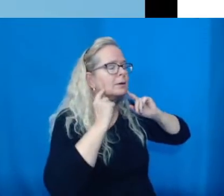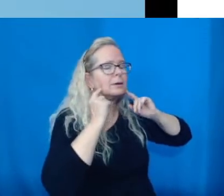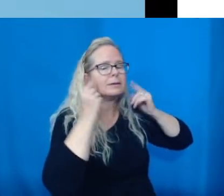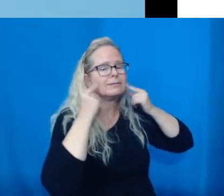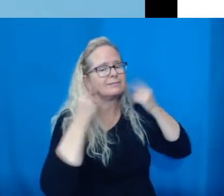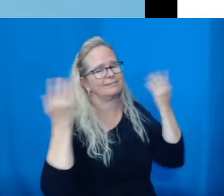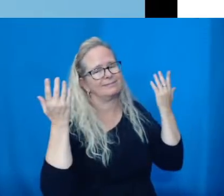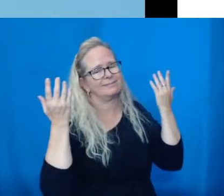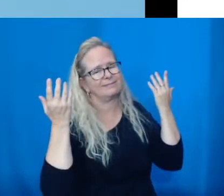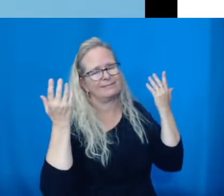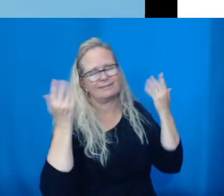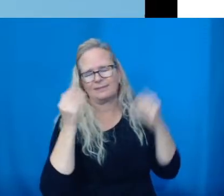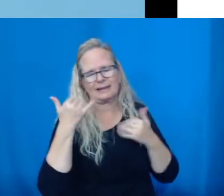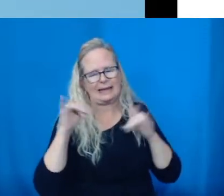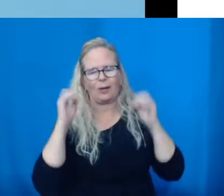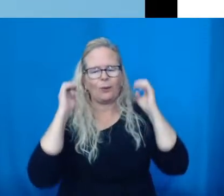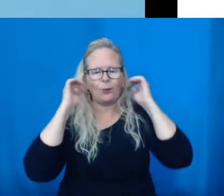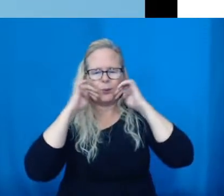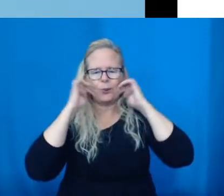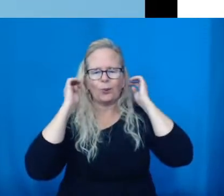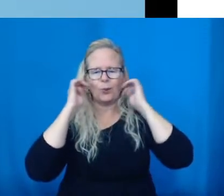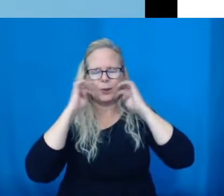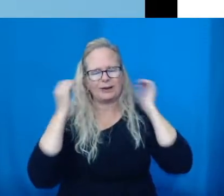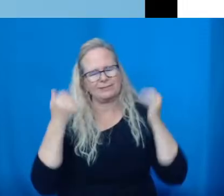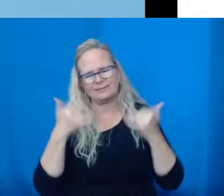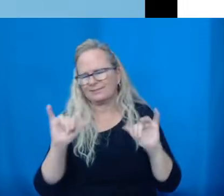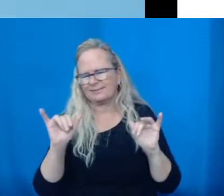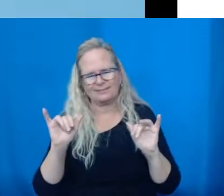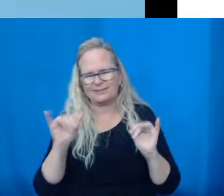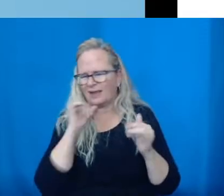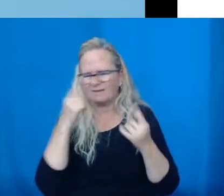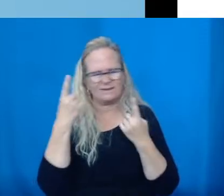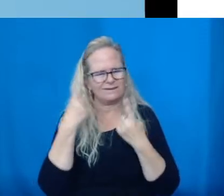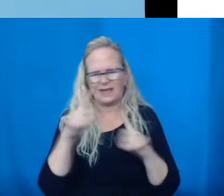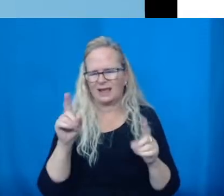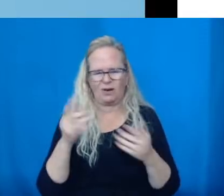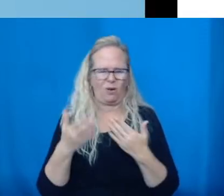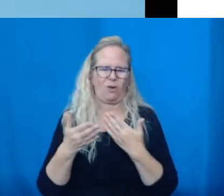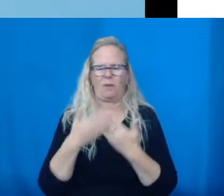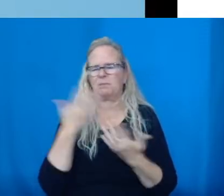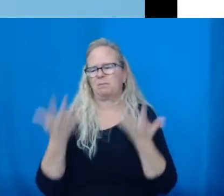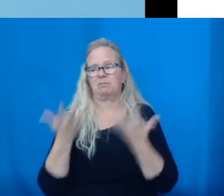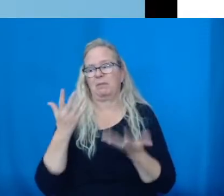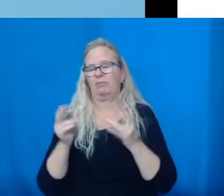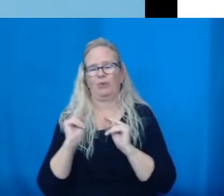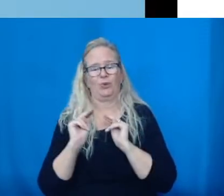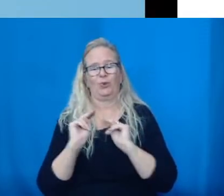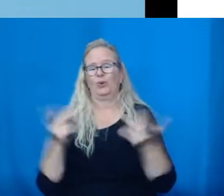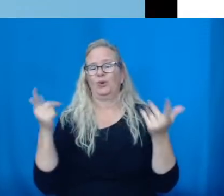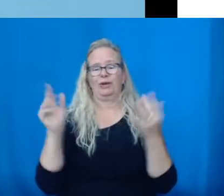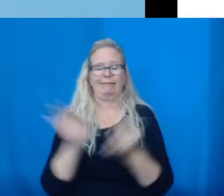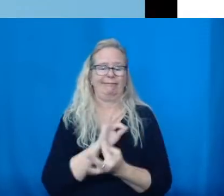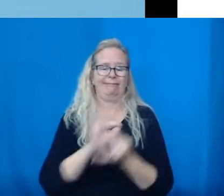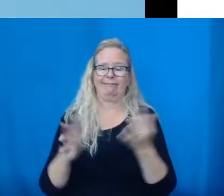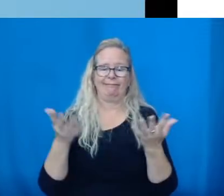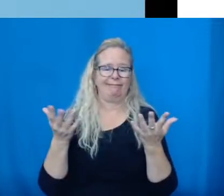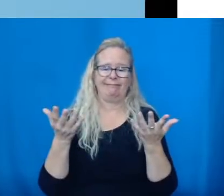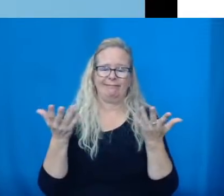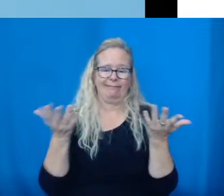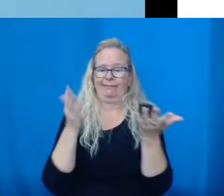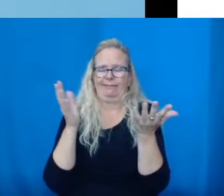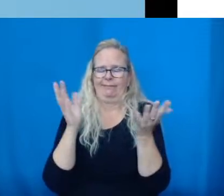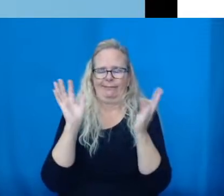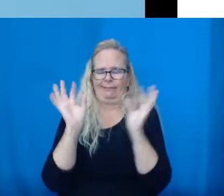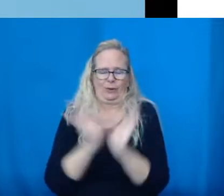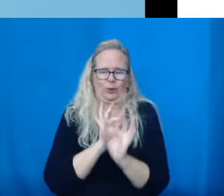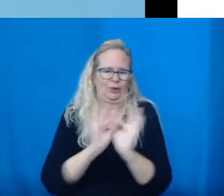not. And there are requirements for the appropriate use, change-out schedules if necessary, maintenance of